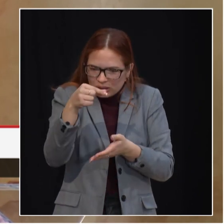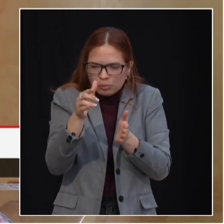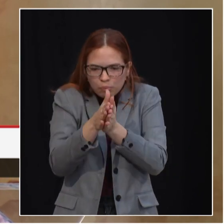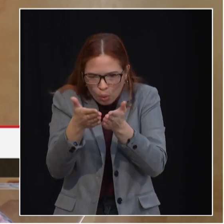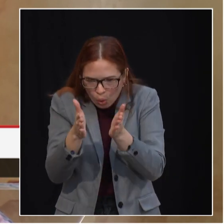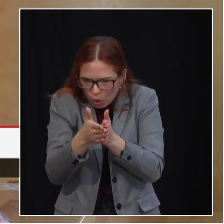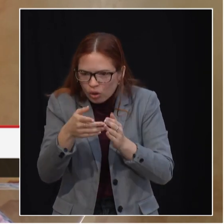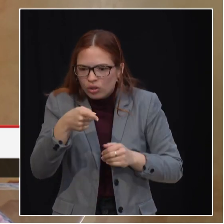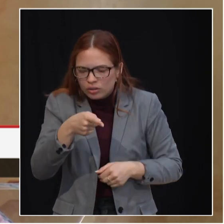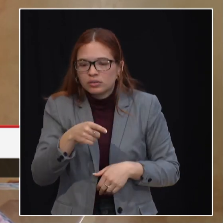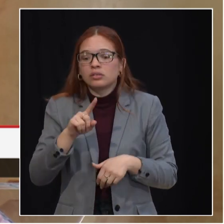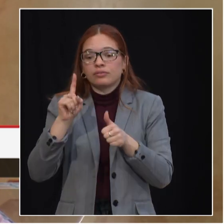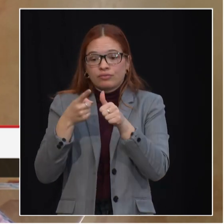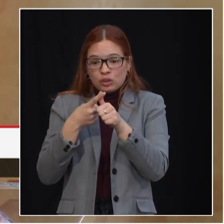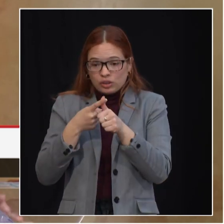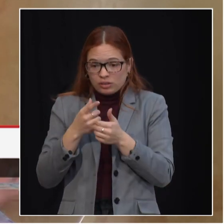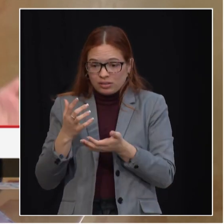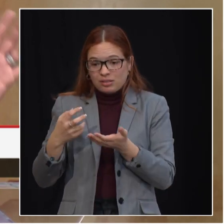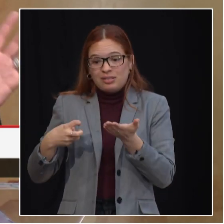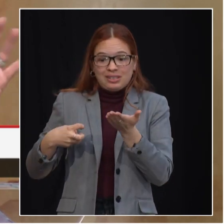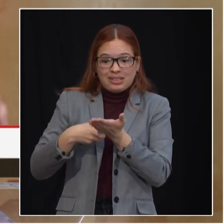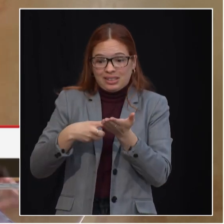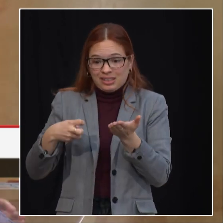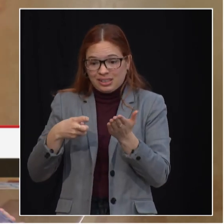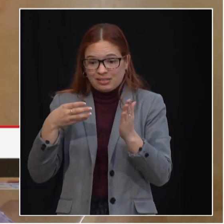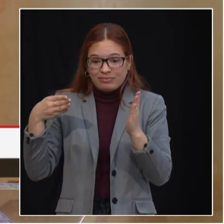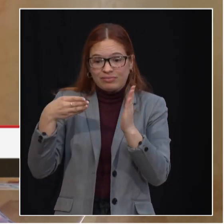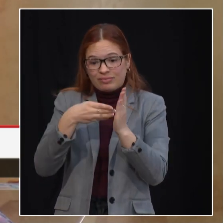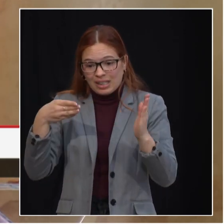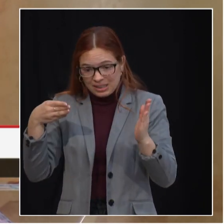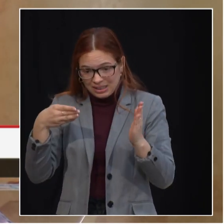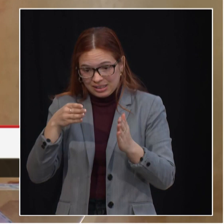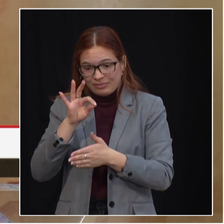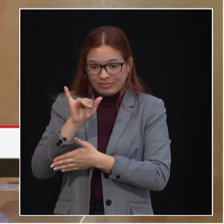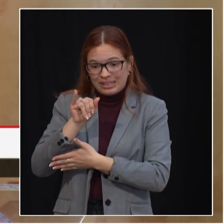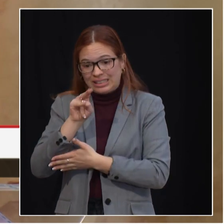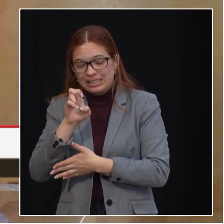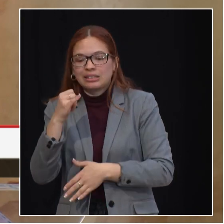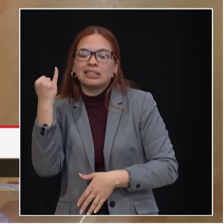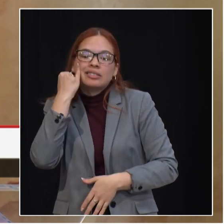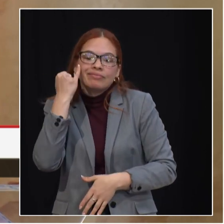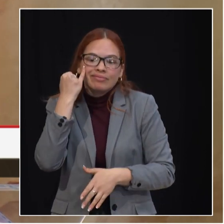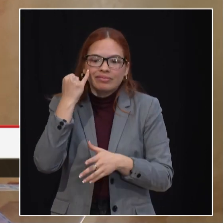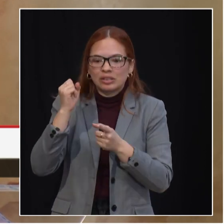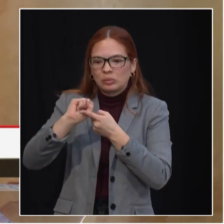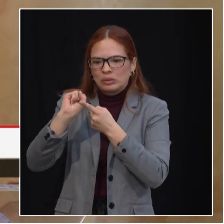collect a fine for people who had a situation making those